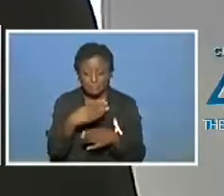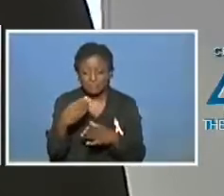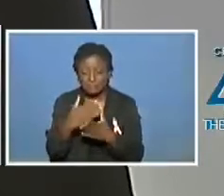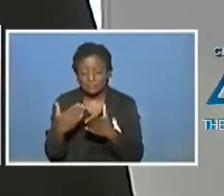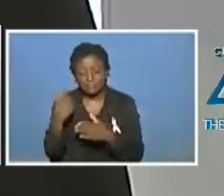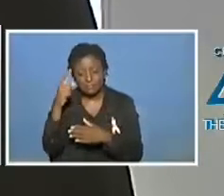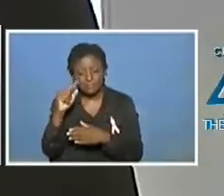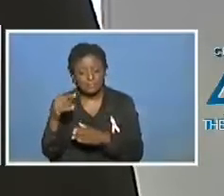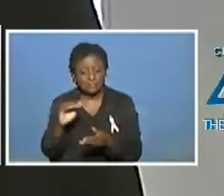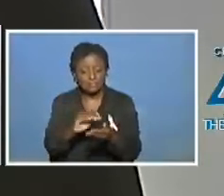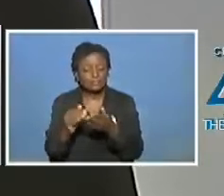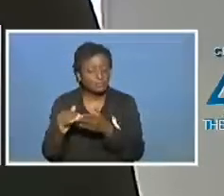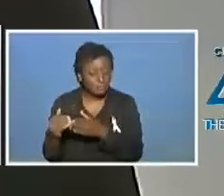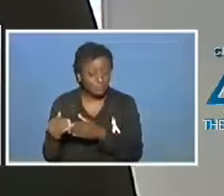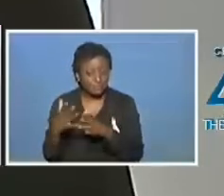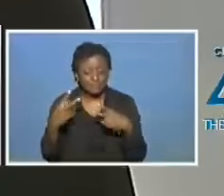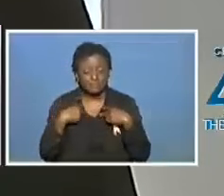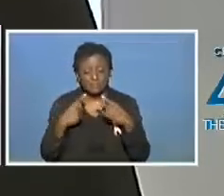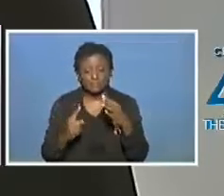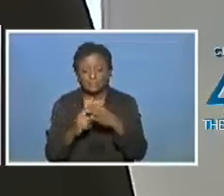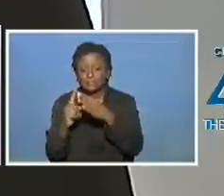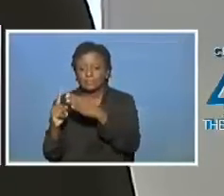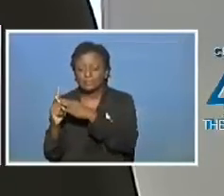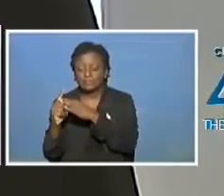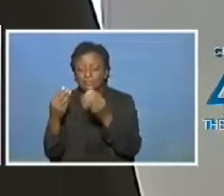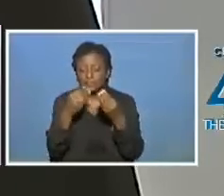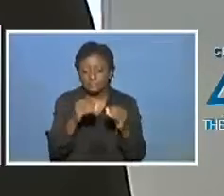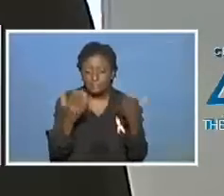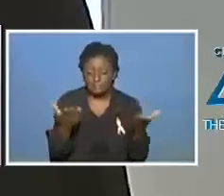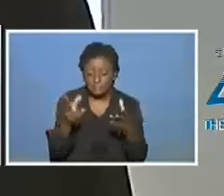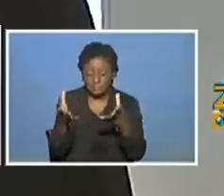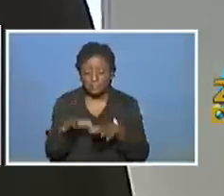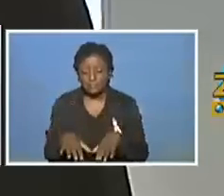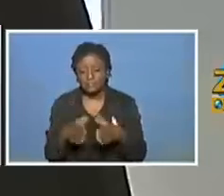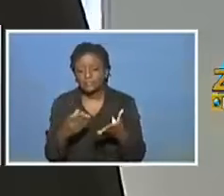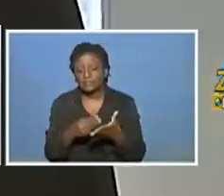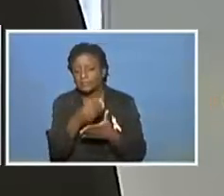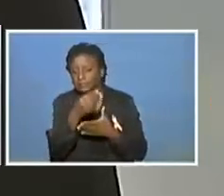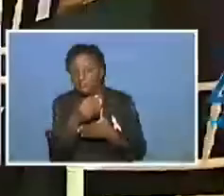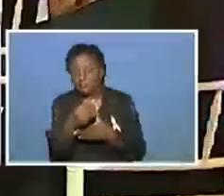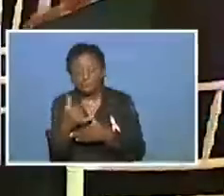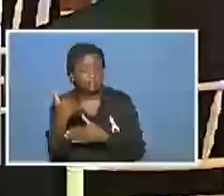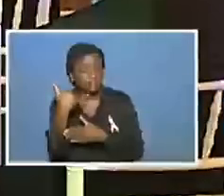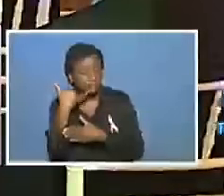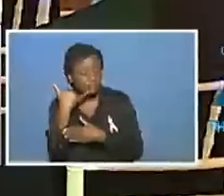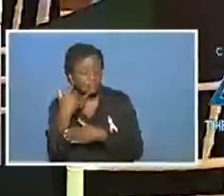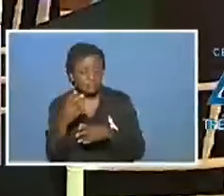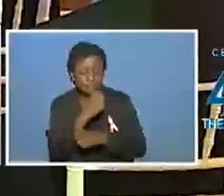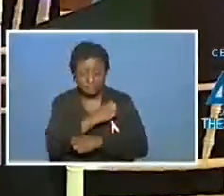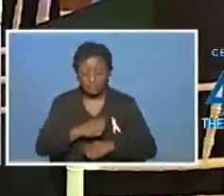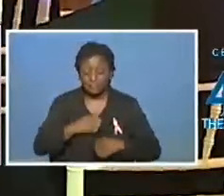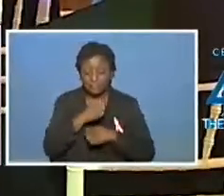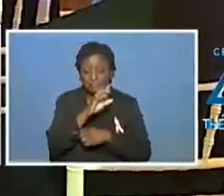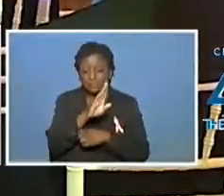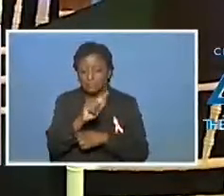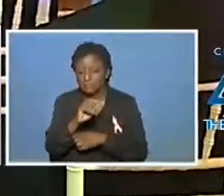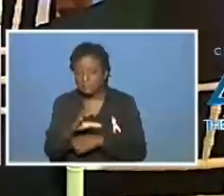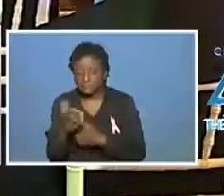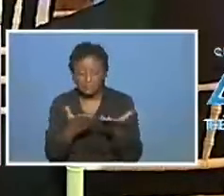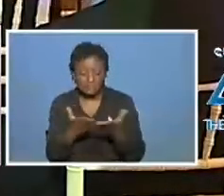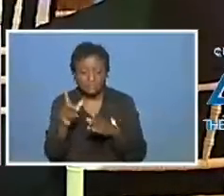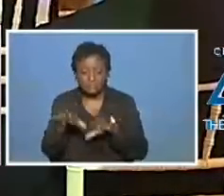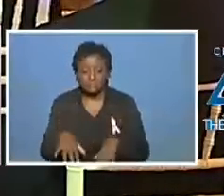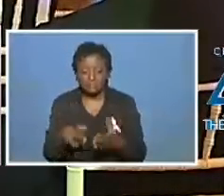the community. We'll have a pop-up store here where you can buy devices, you can enjoy BTC services, you can pay a